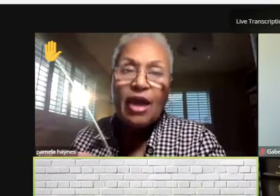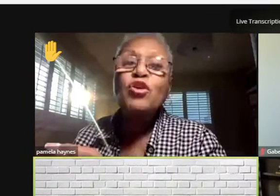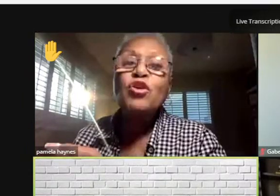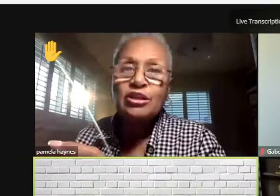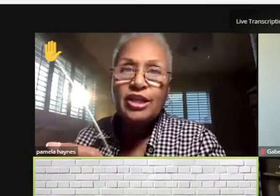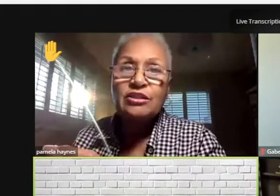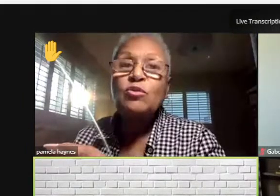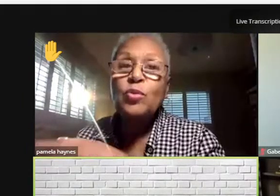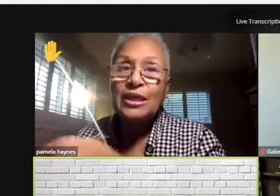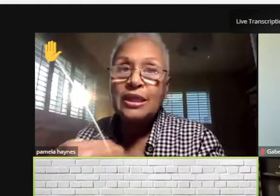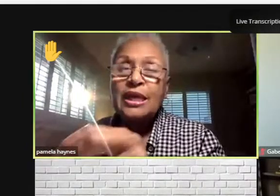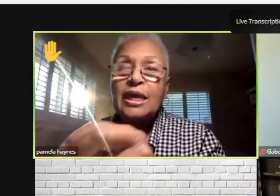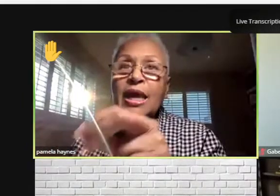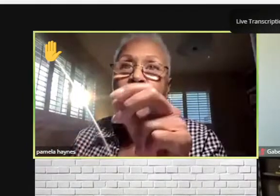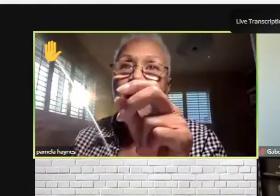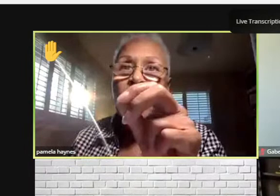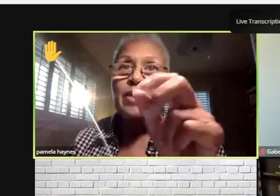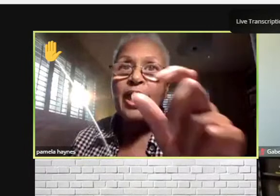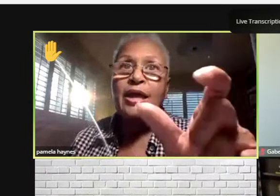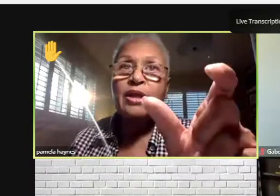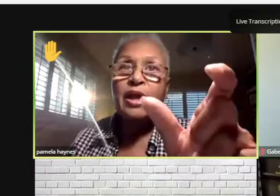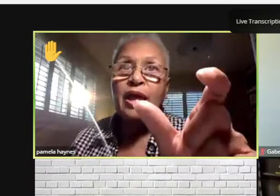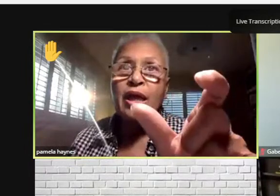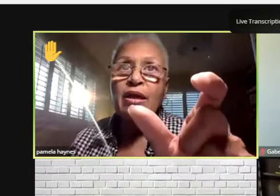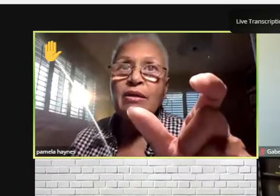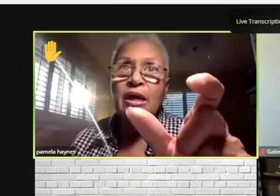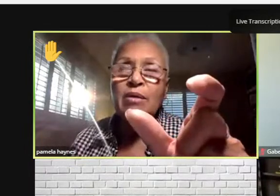weekly. If you get tested weekly,